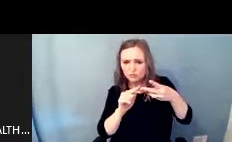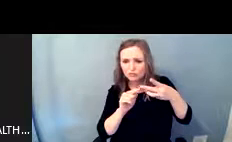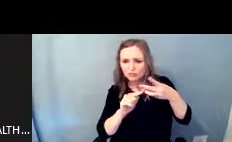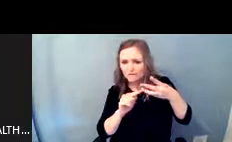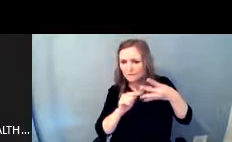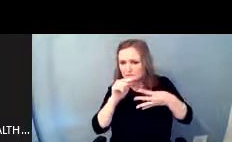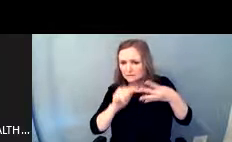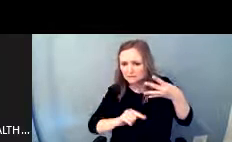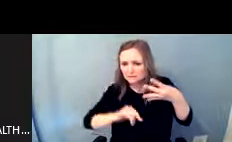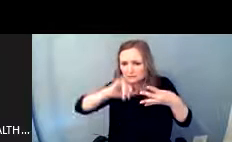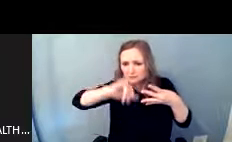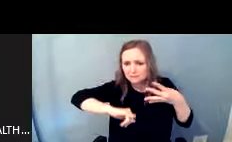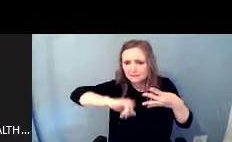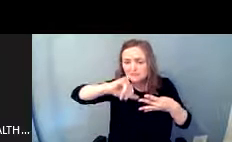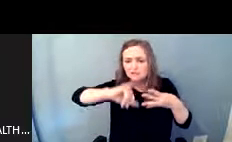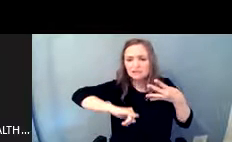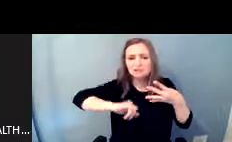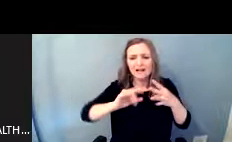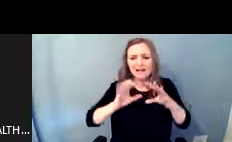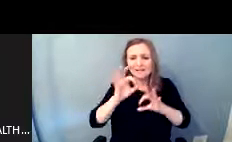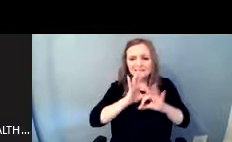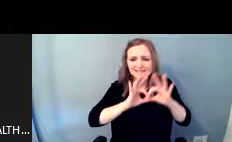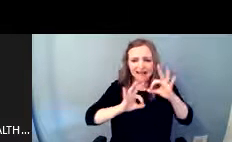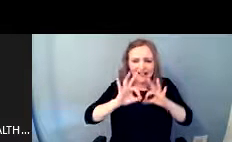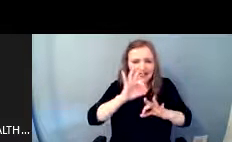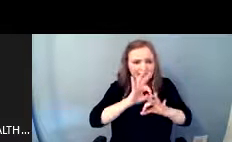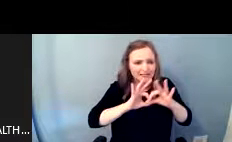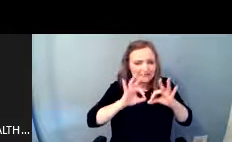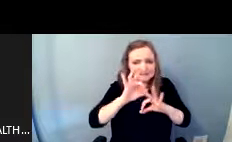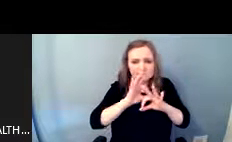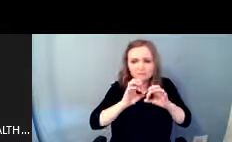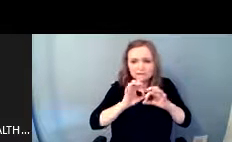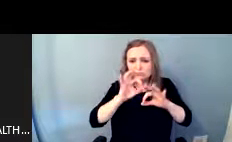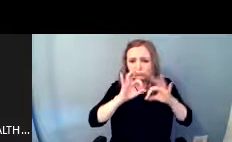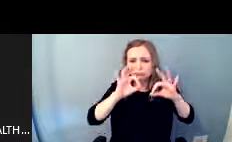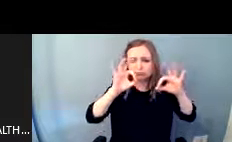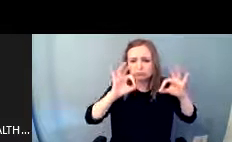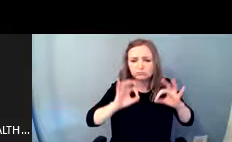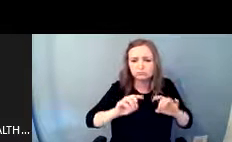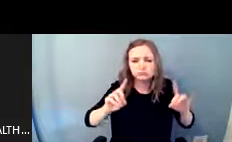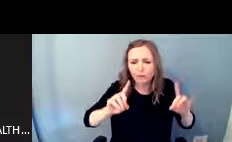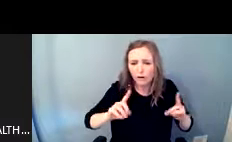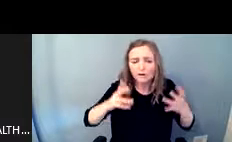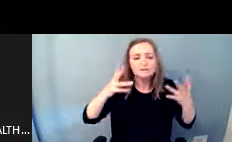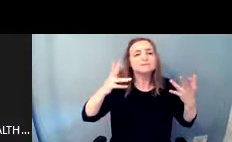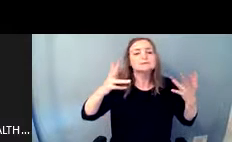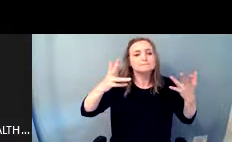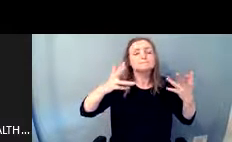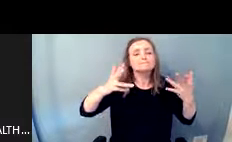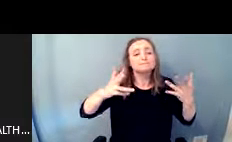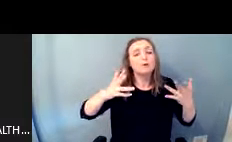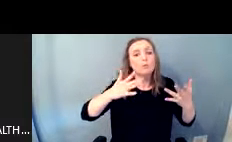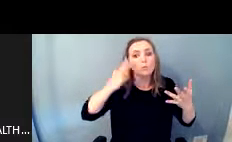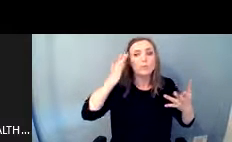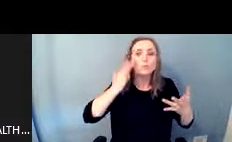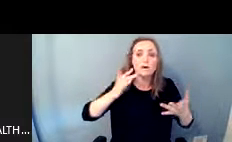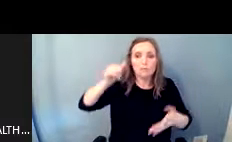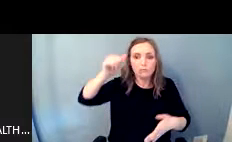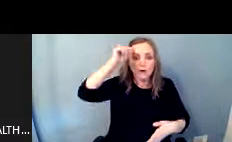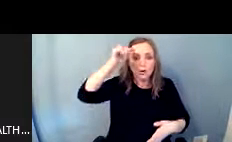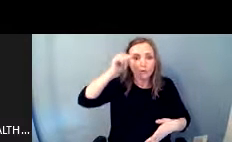possible treatment pathway for those people. So it's better sometimes to take that little bit longer to get the treatment right from the